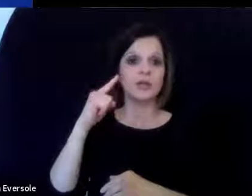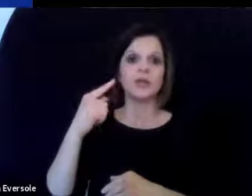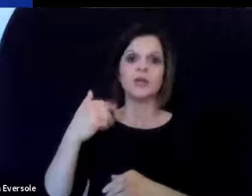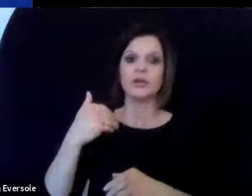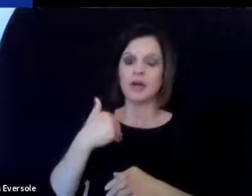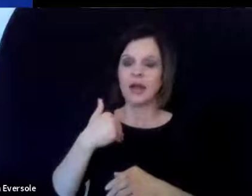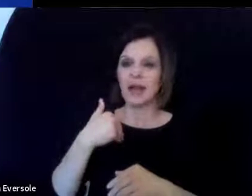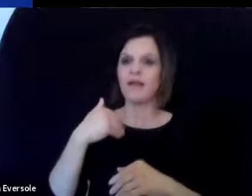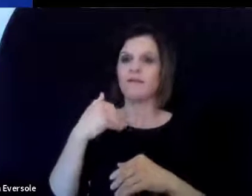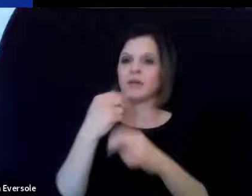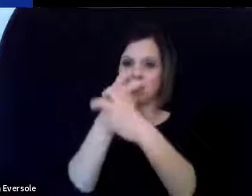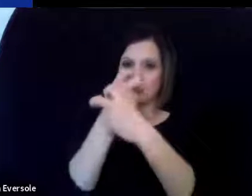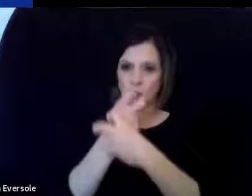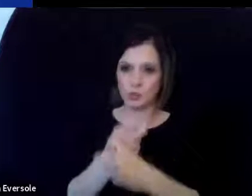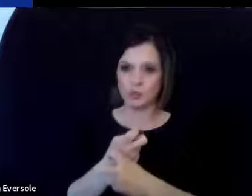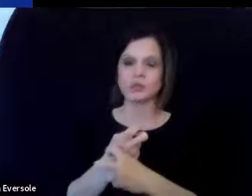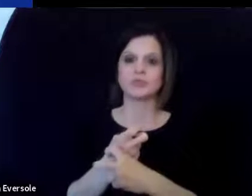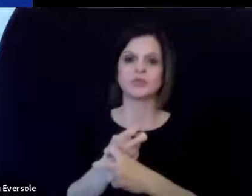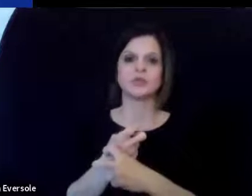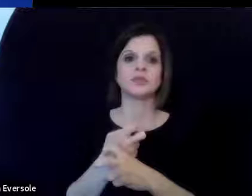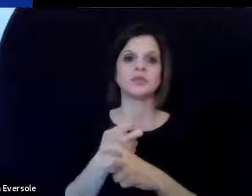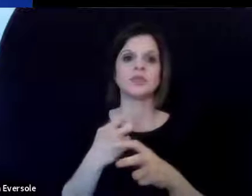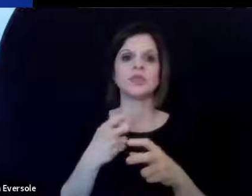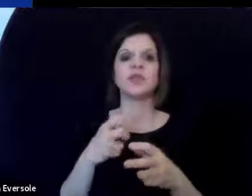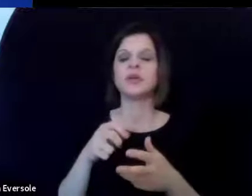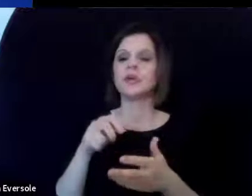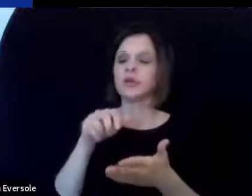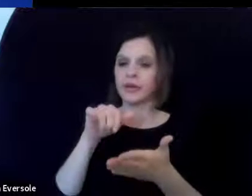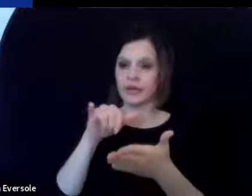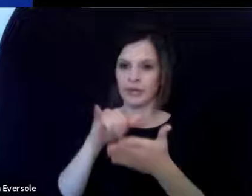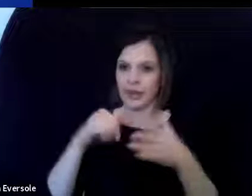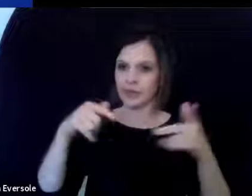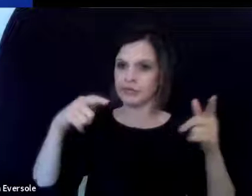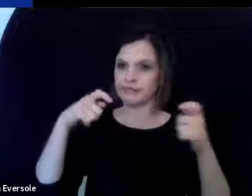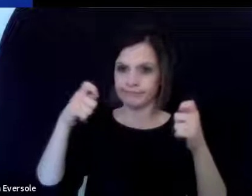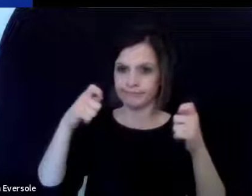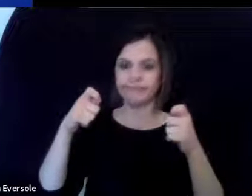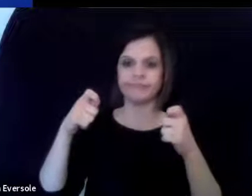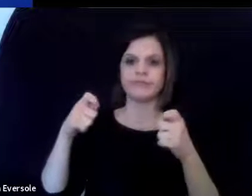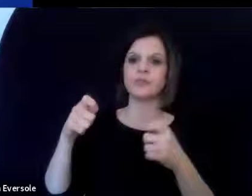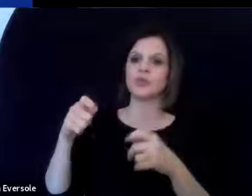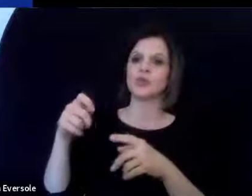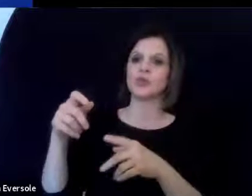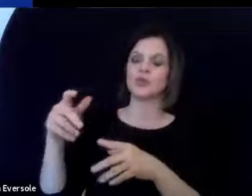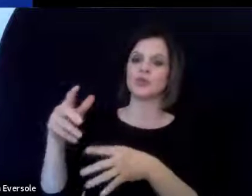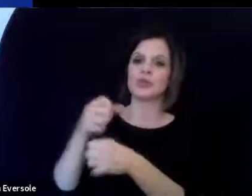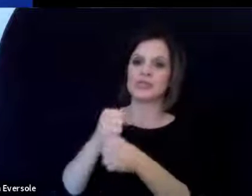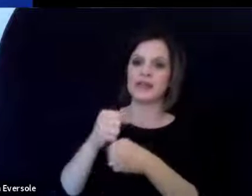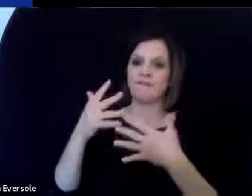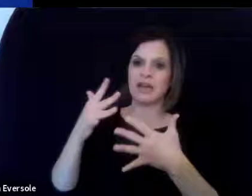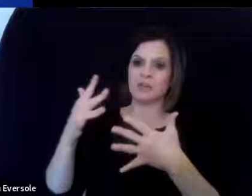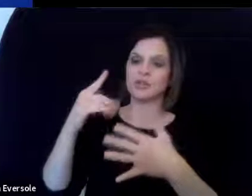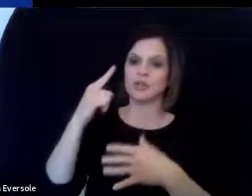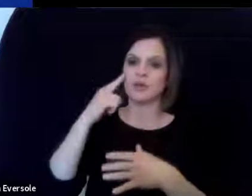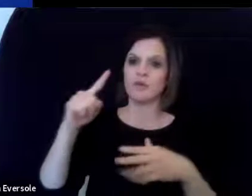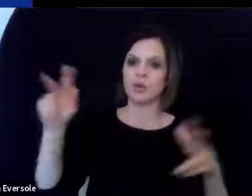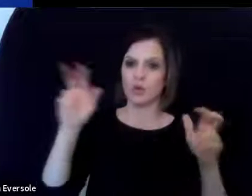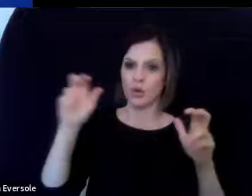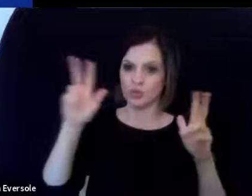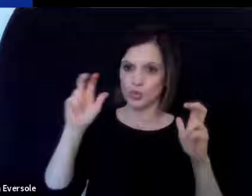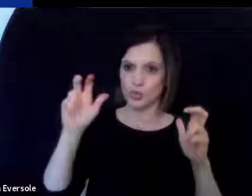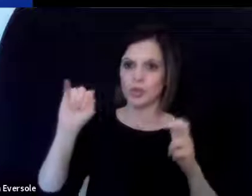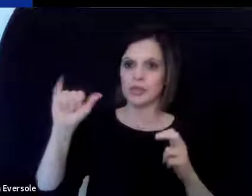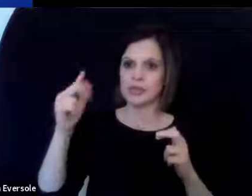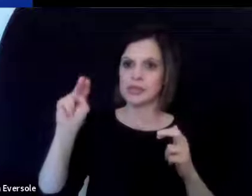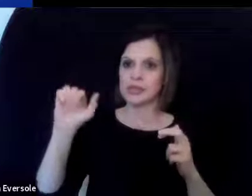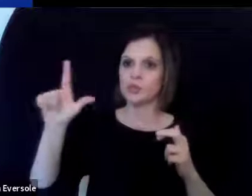structures appear that manage the conductance of auditory signals. And it is very common